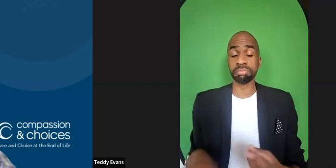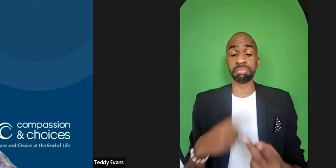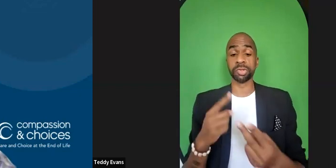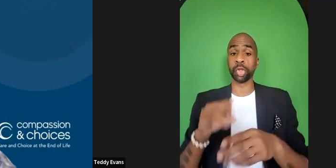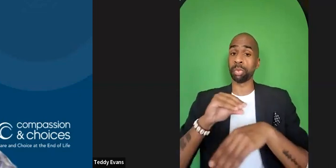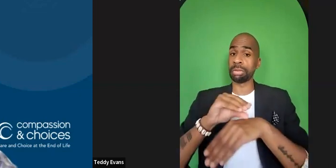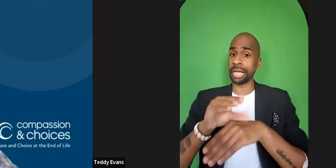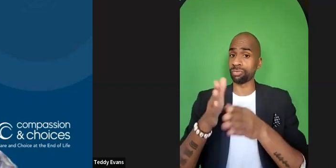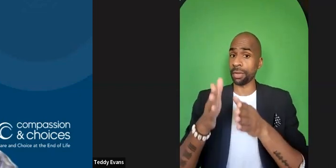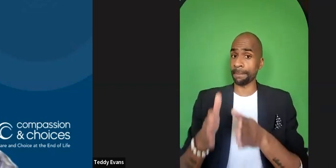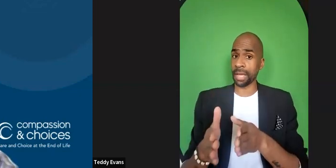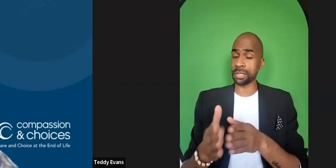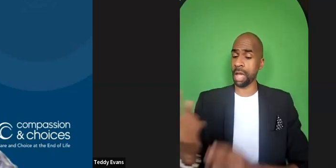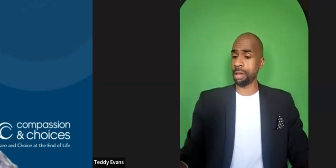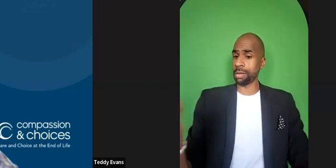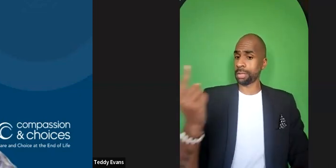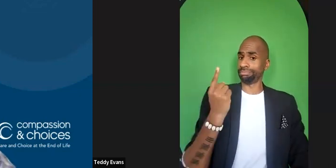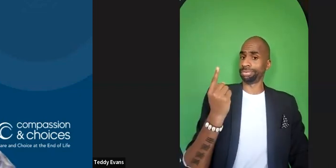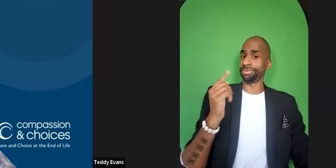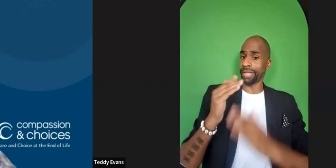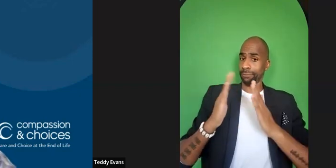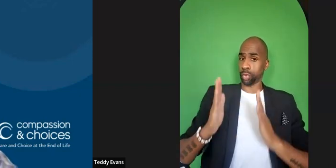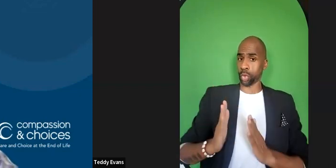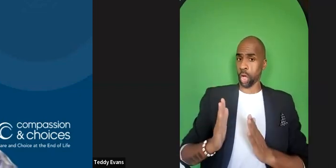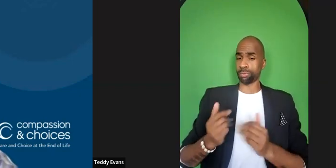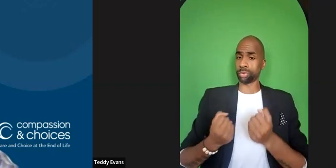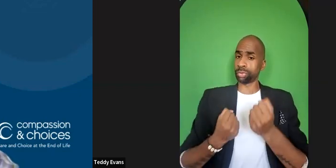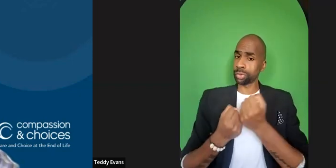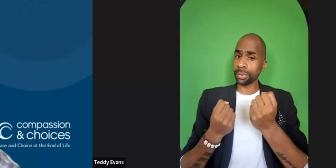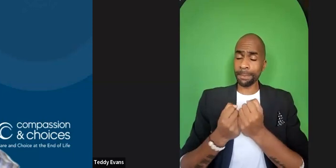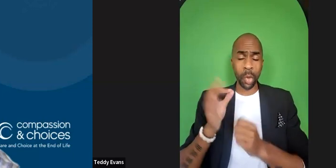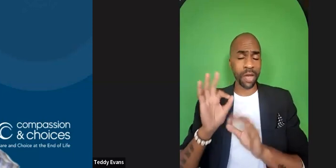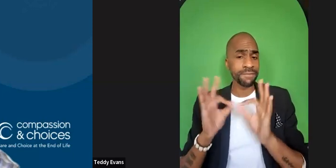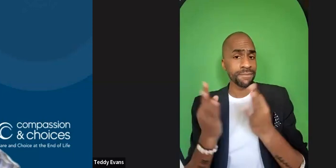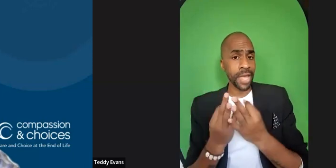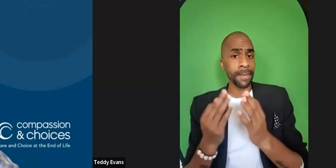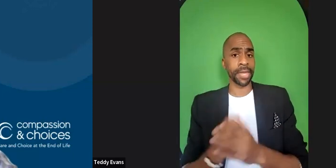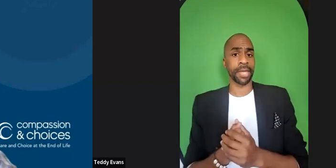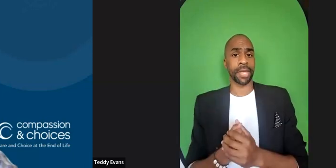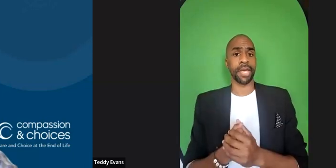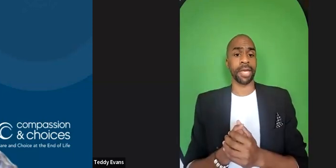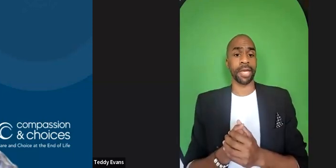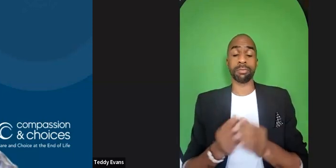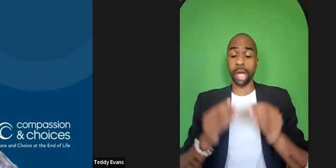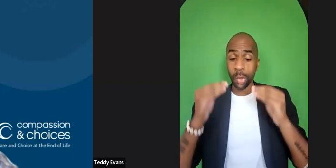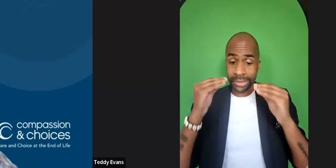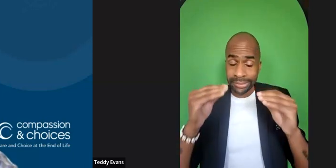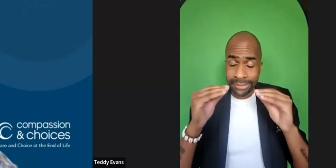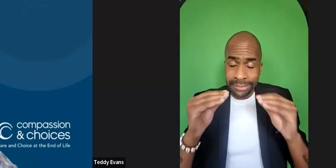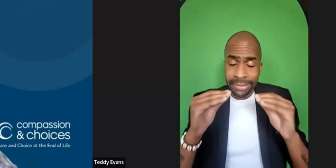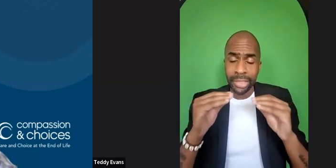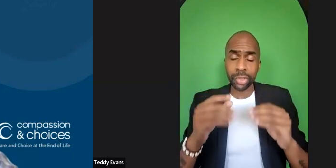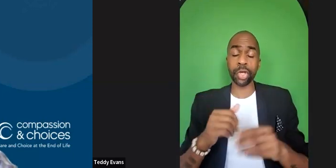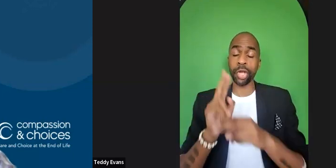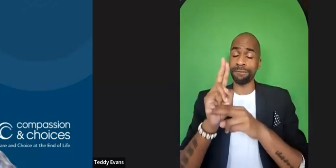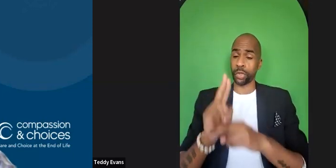who can come to the home and support people and families facing ALS, learn to use some of the equipment. They have a loan